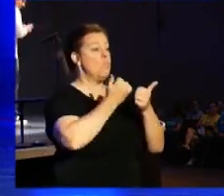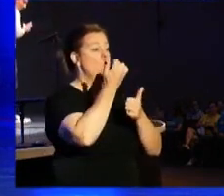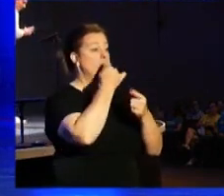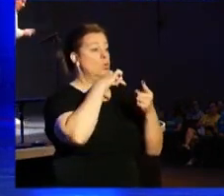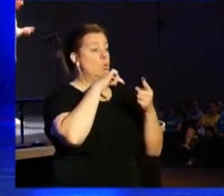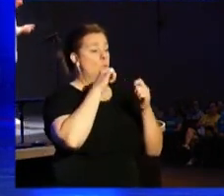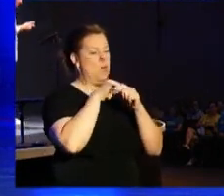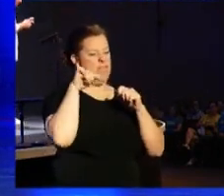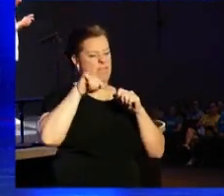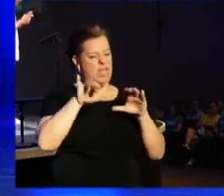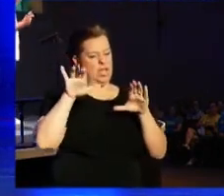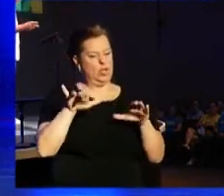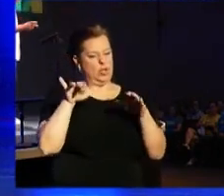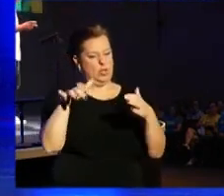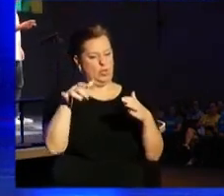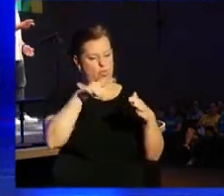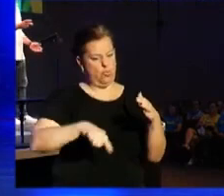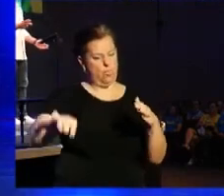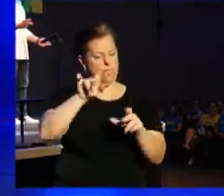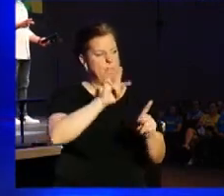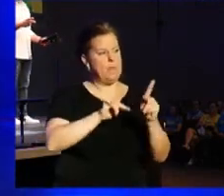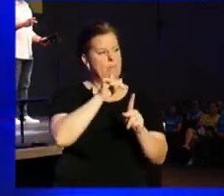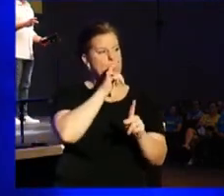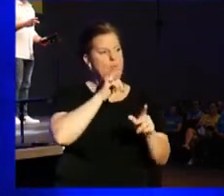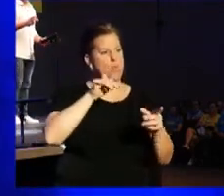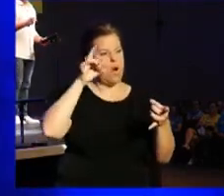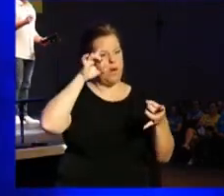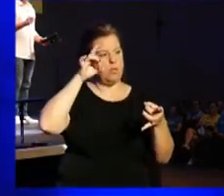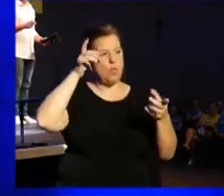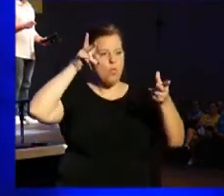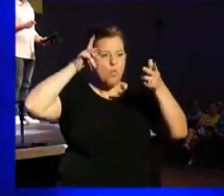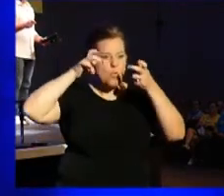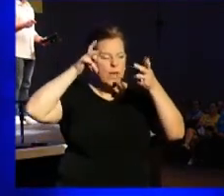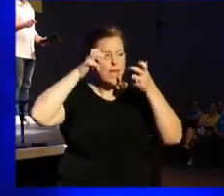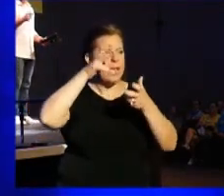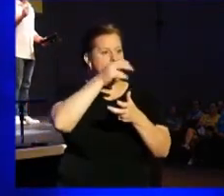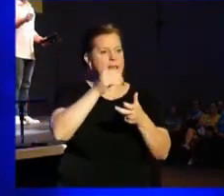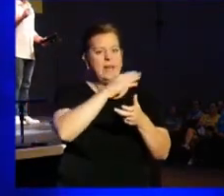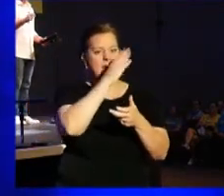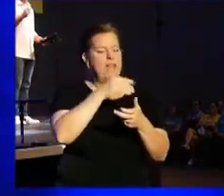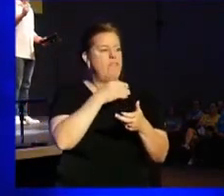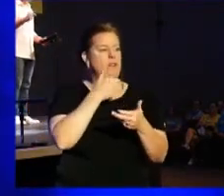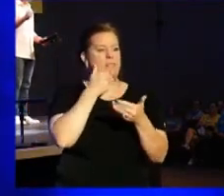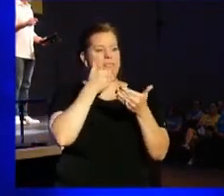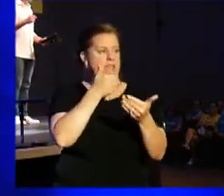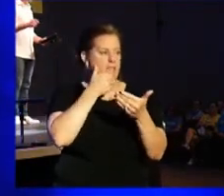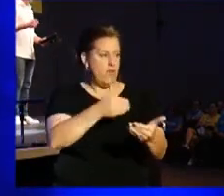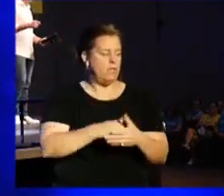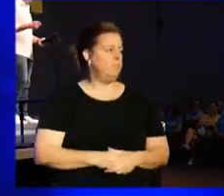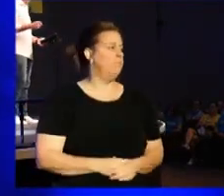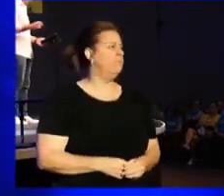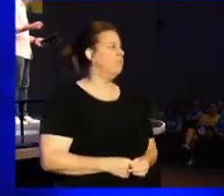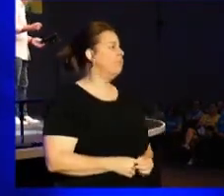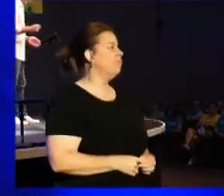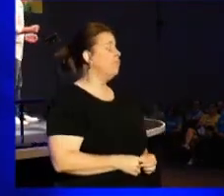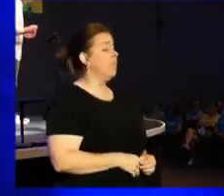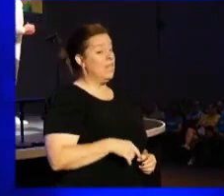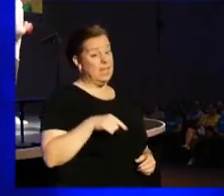the unthankful and the wicked. Let's face it, that's different from the kindness of the world, isn't